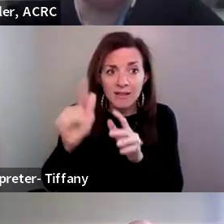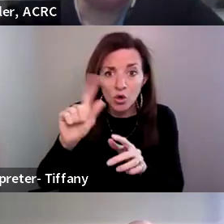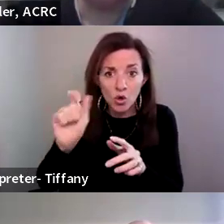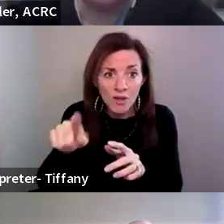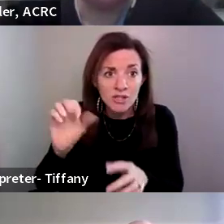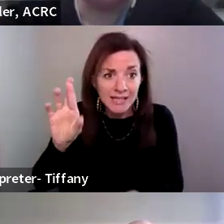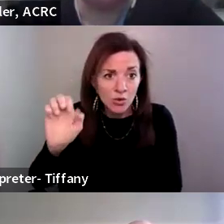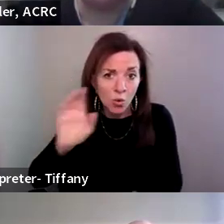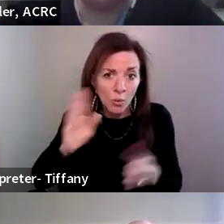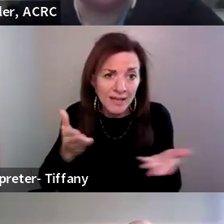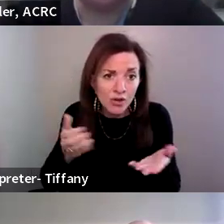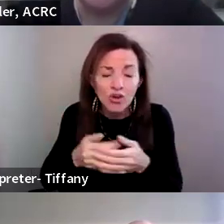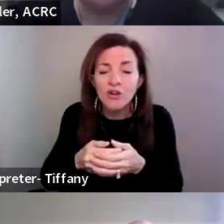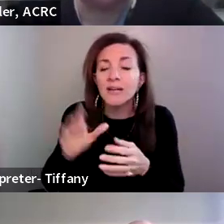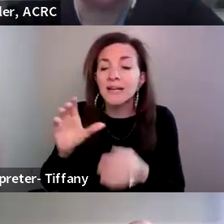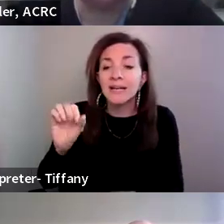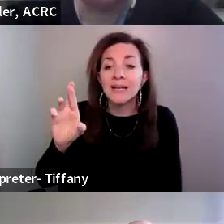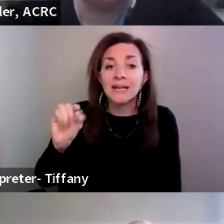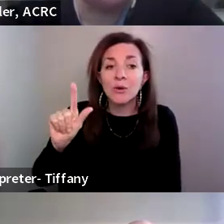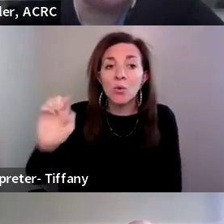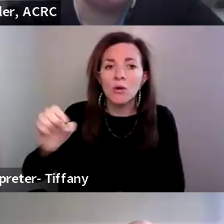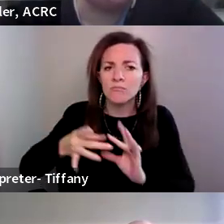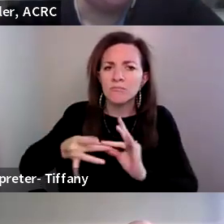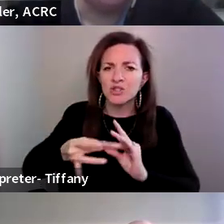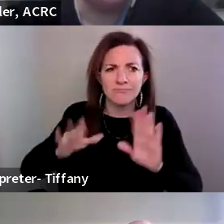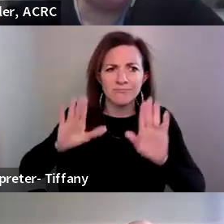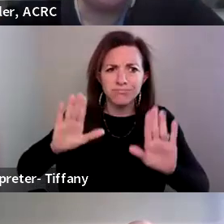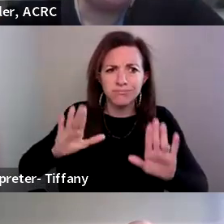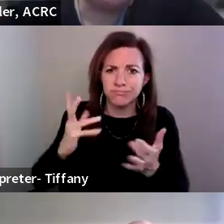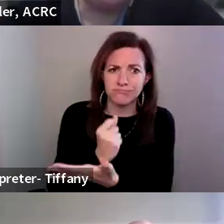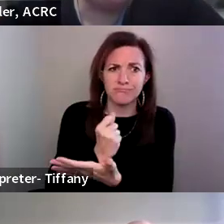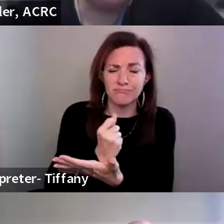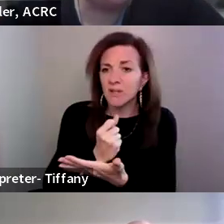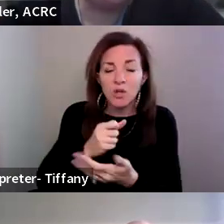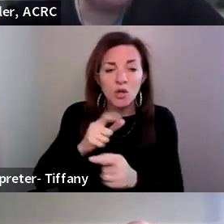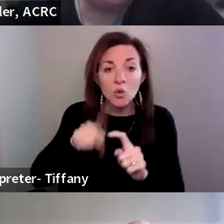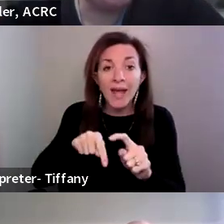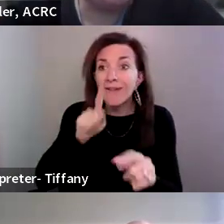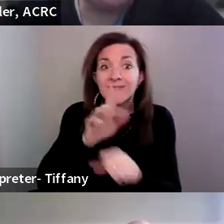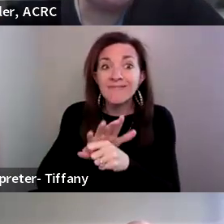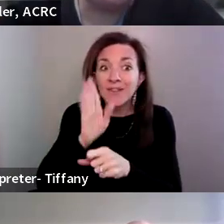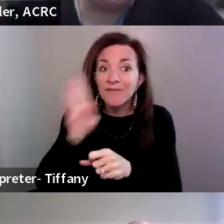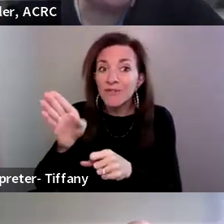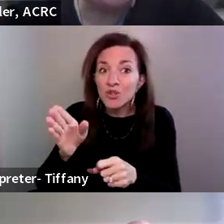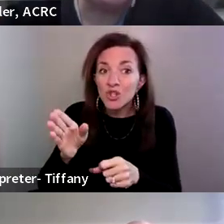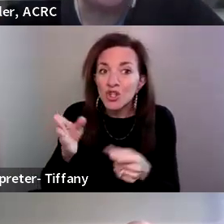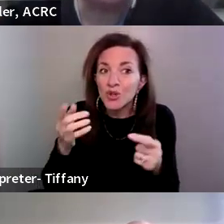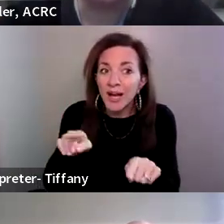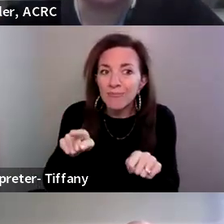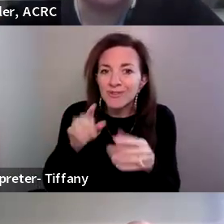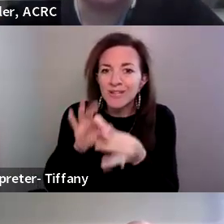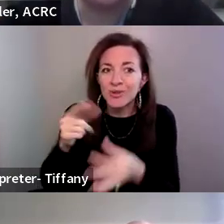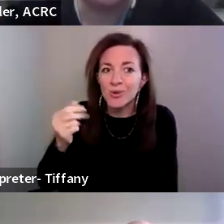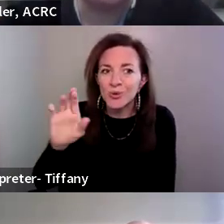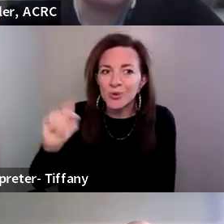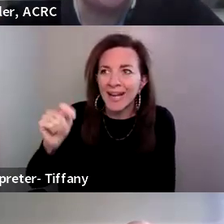But like Carol mentioned, right, these are great opportunities, and we can never guarantee the future of what will hold for grants, right?